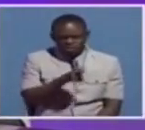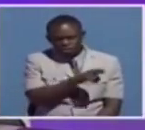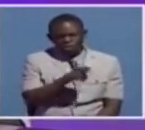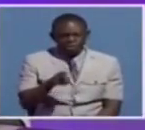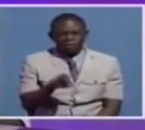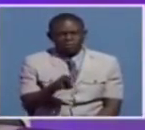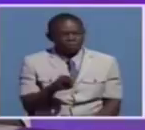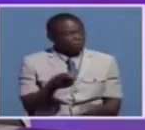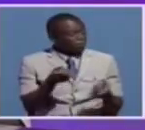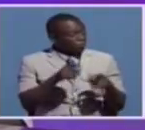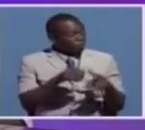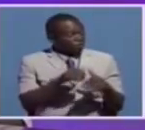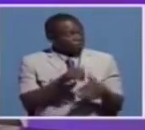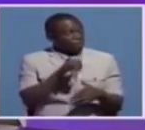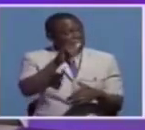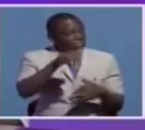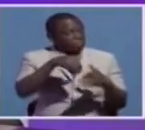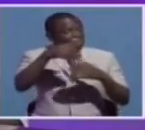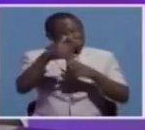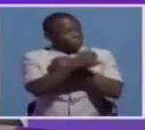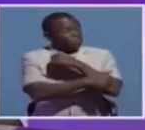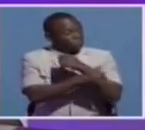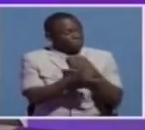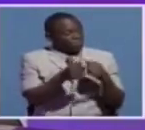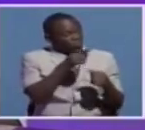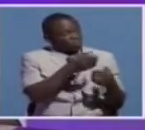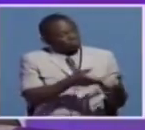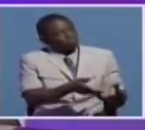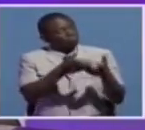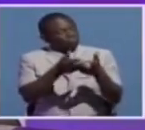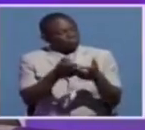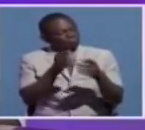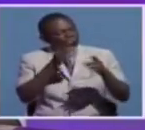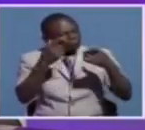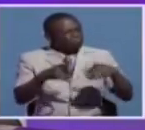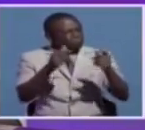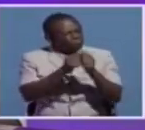the interaction was very rare in terms of actually sitting down and say, okay, hey son, let's talk.